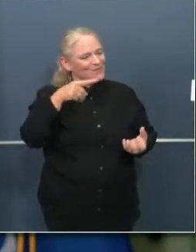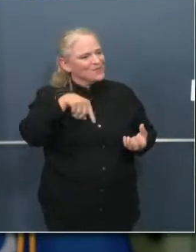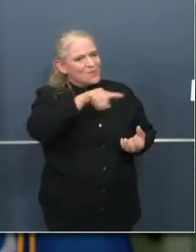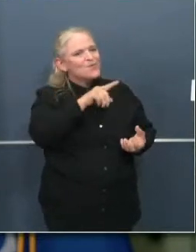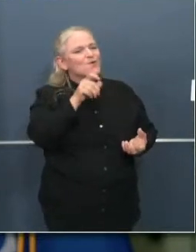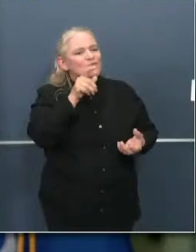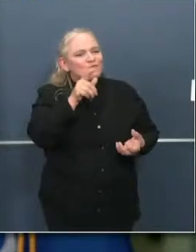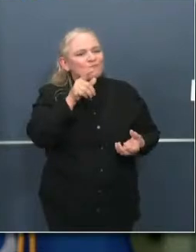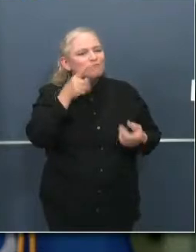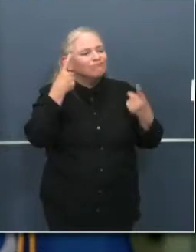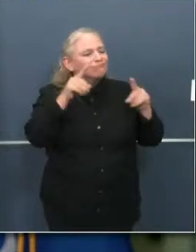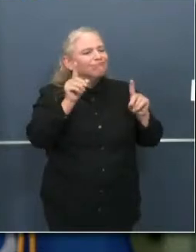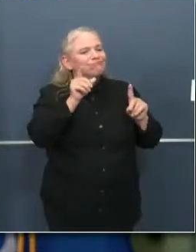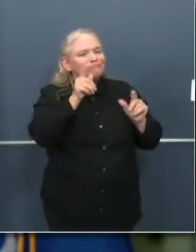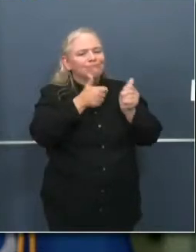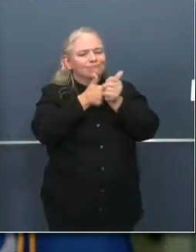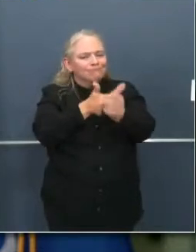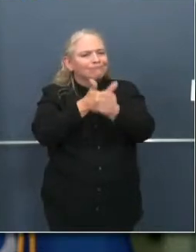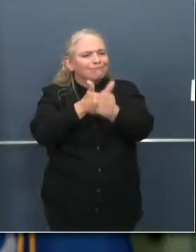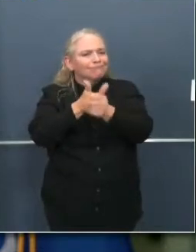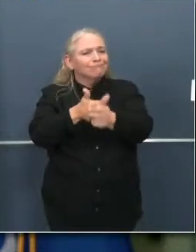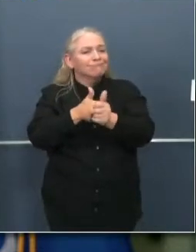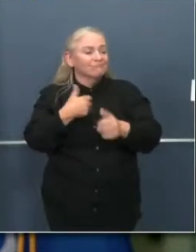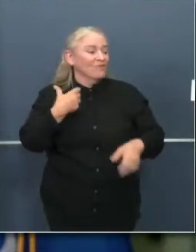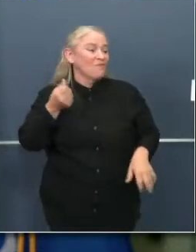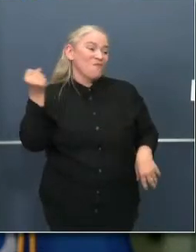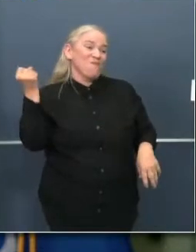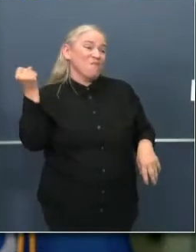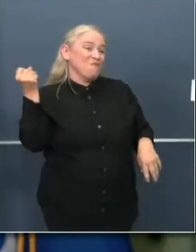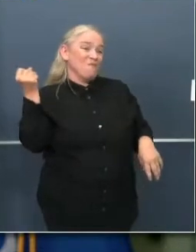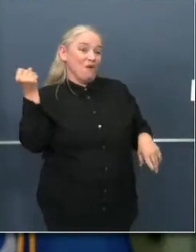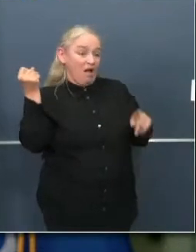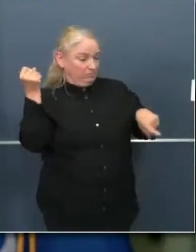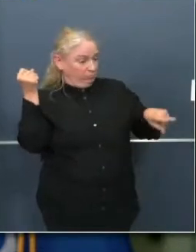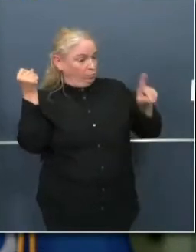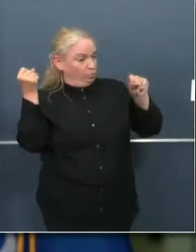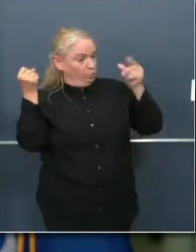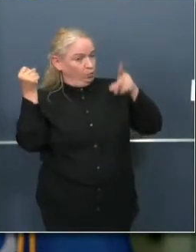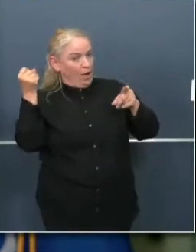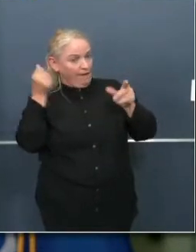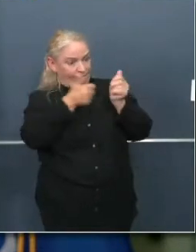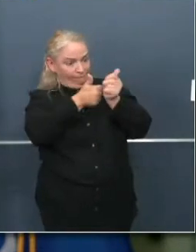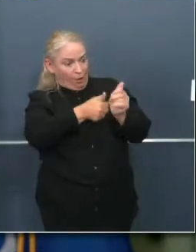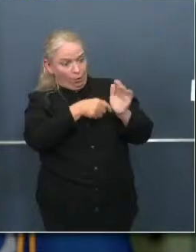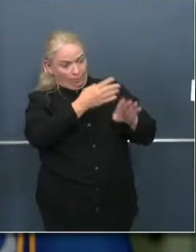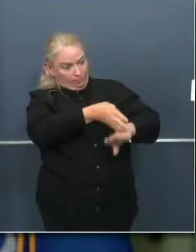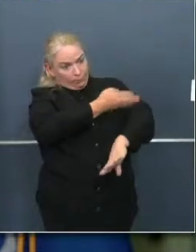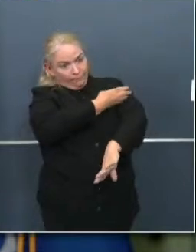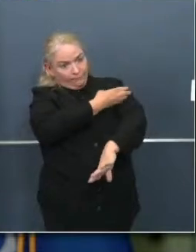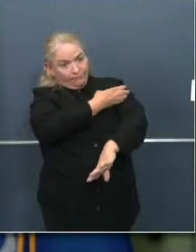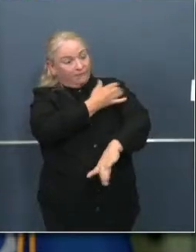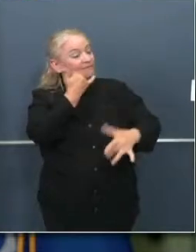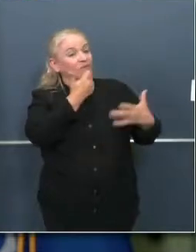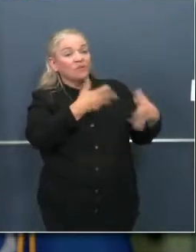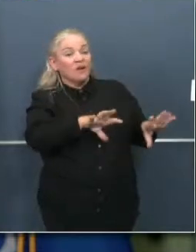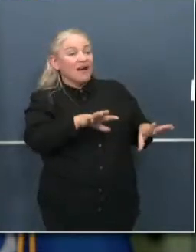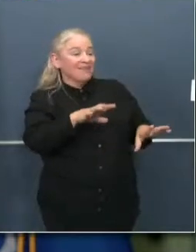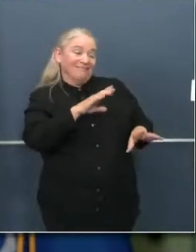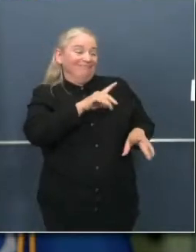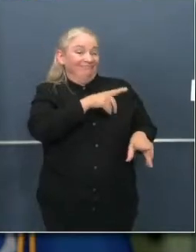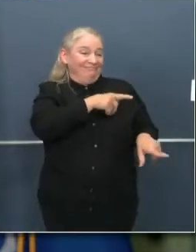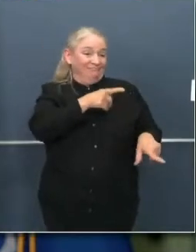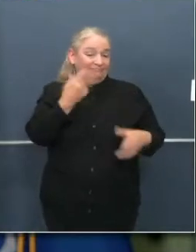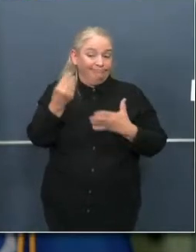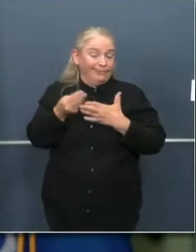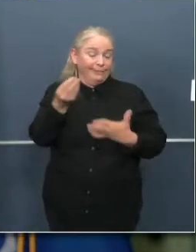it, then we will redirect those dollars to communities that are. And we assume if that's not an